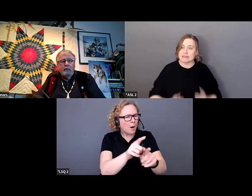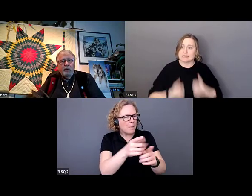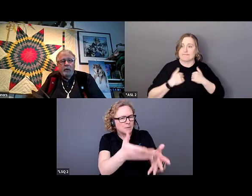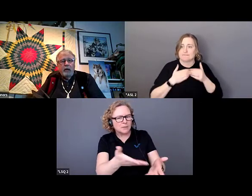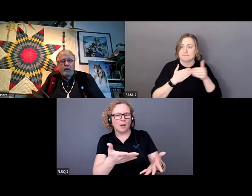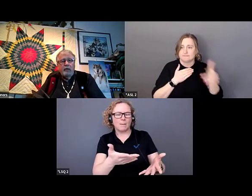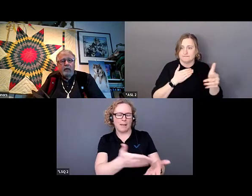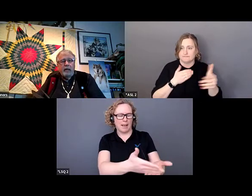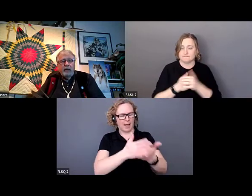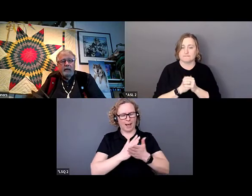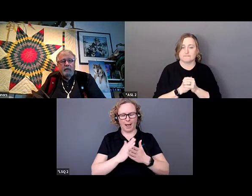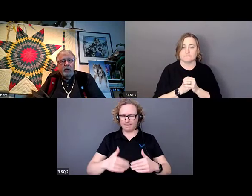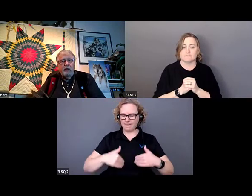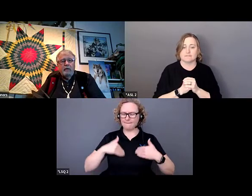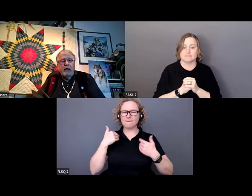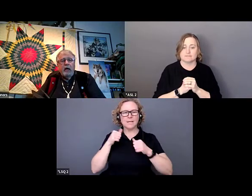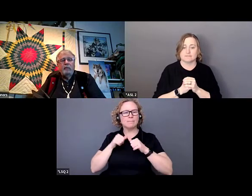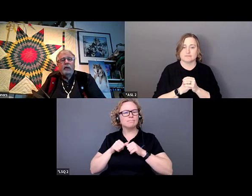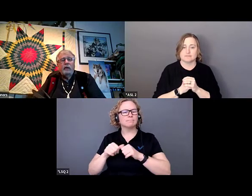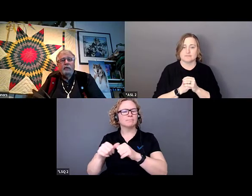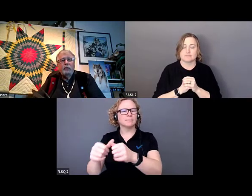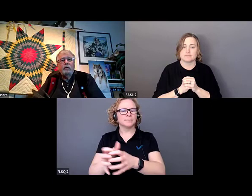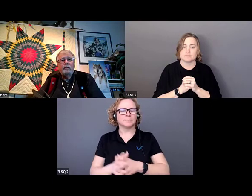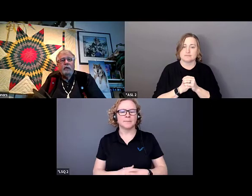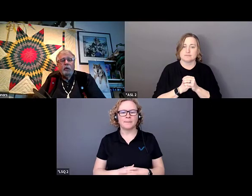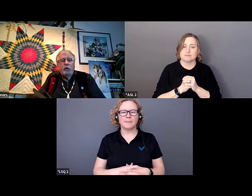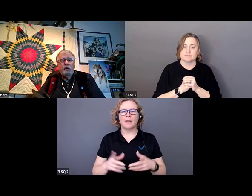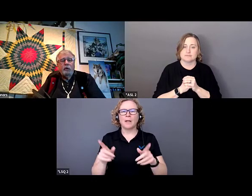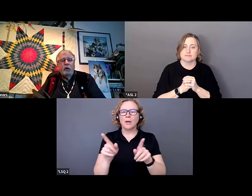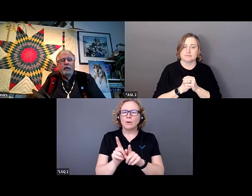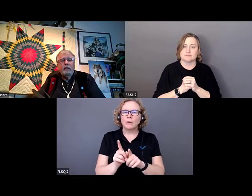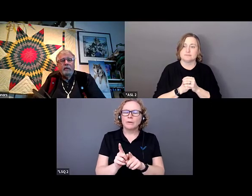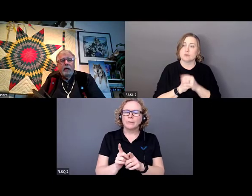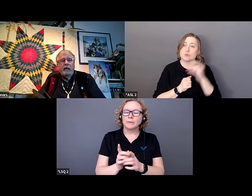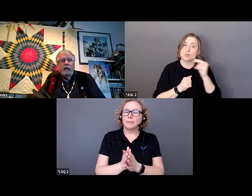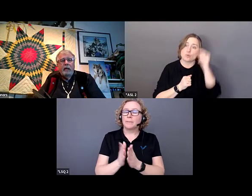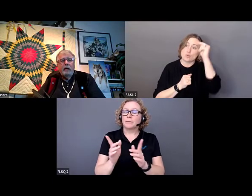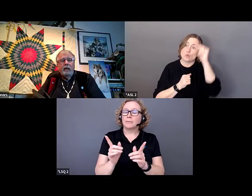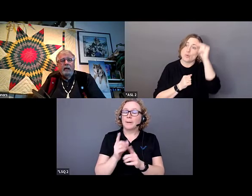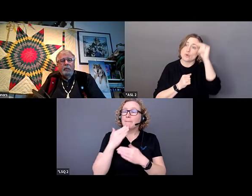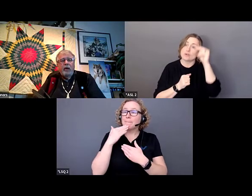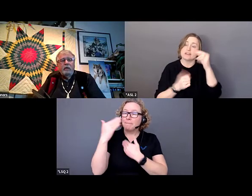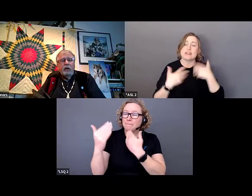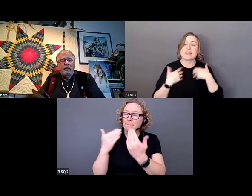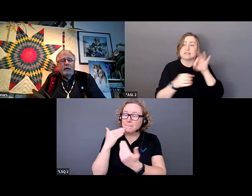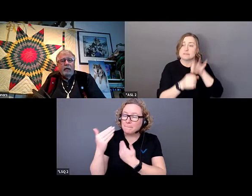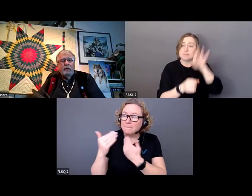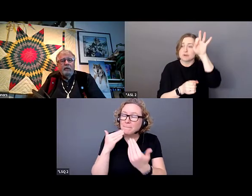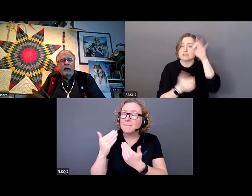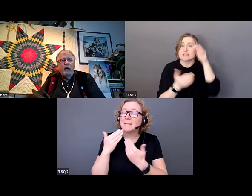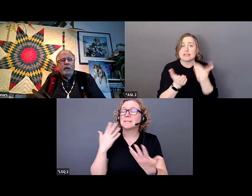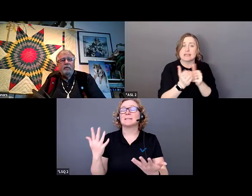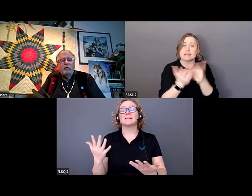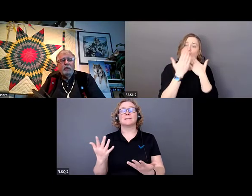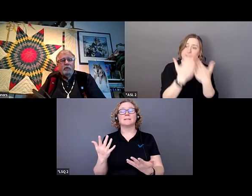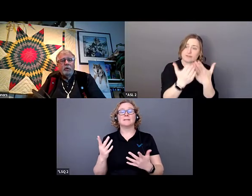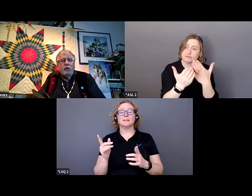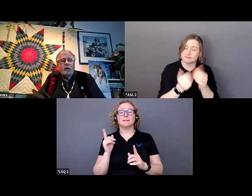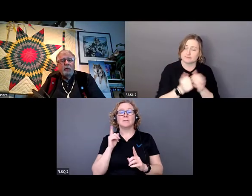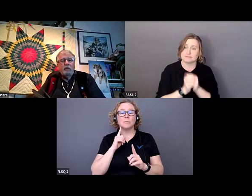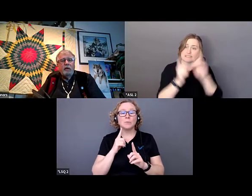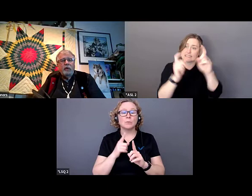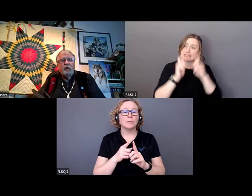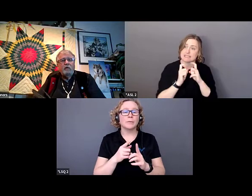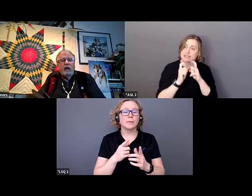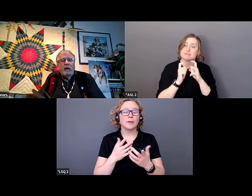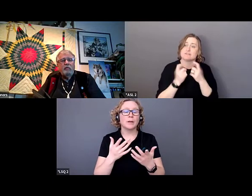we're grateful, Creator, for the healing spirits that come through the northern doorway this day, that bring to us the gifts to help us to endure